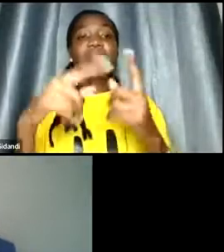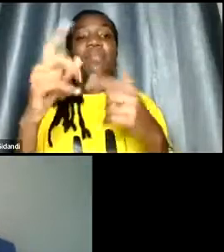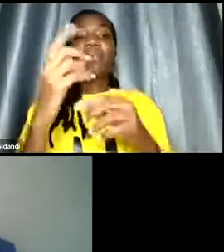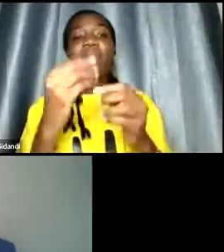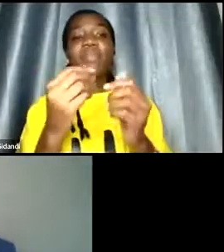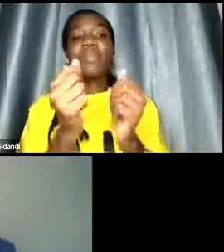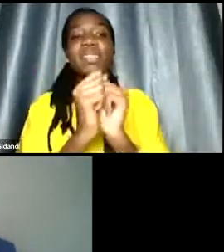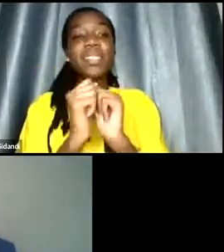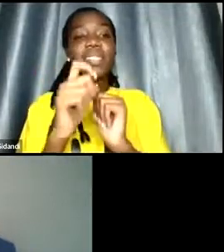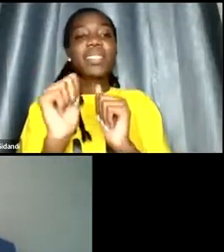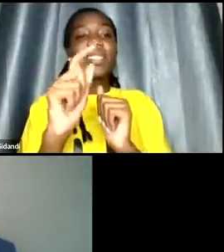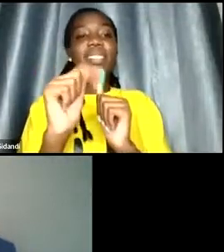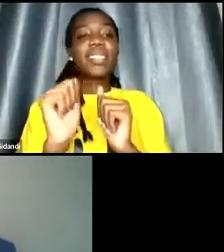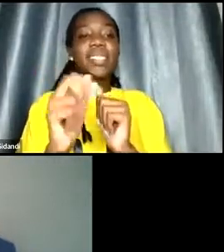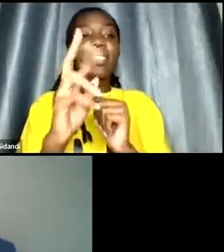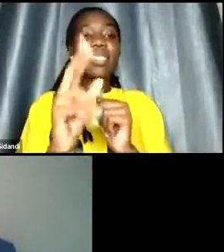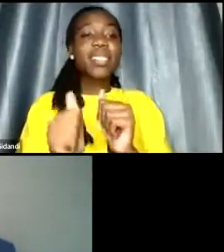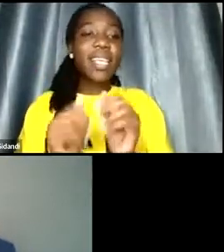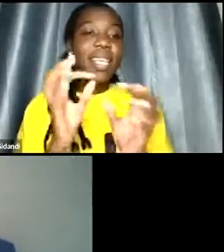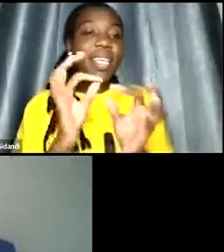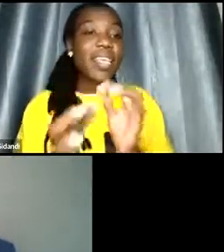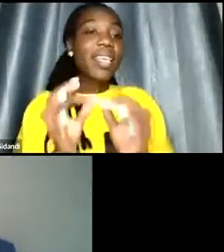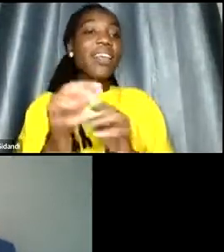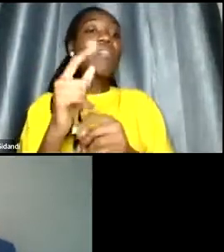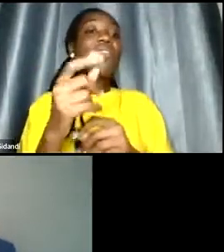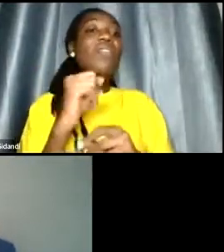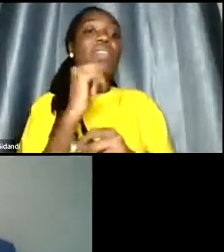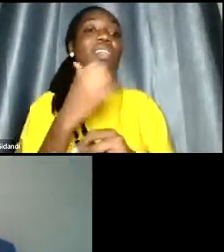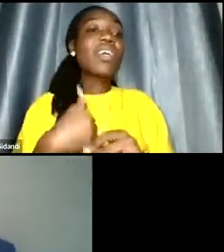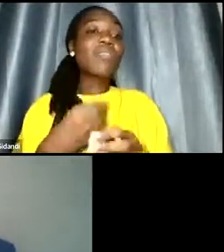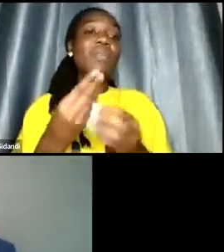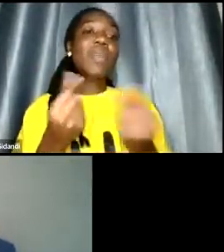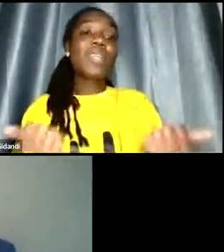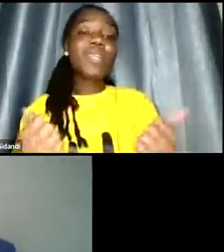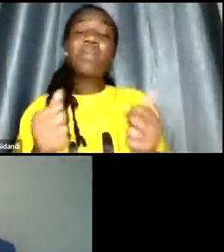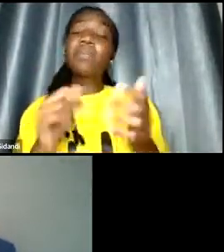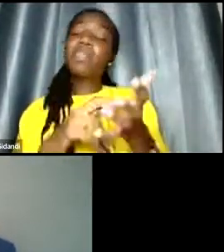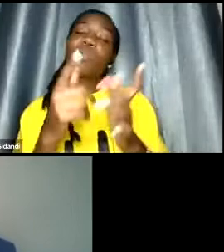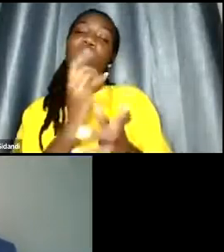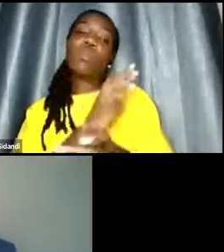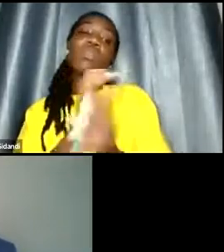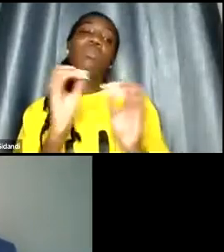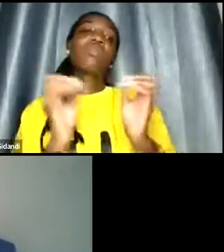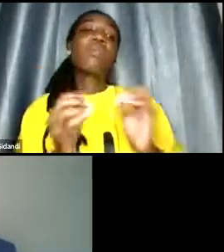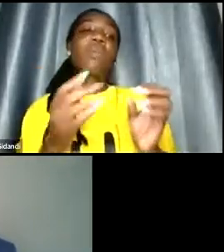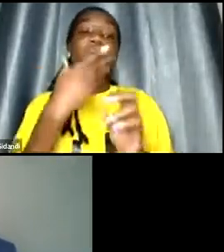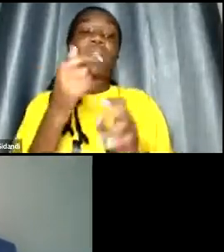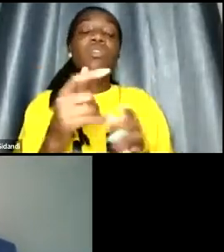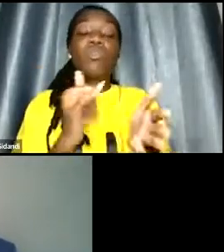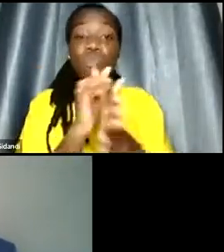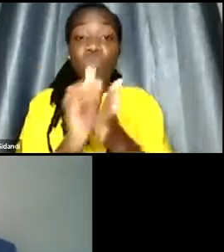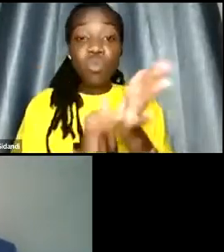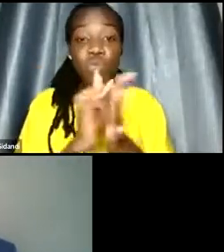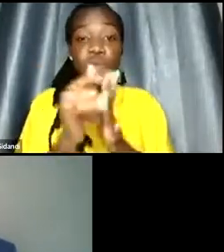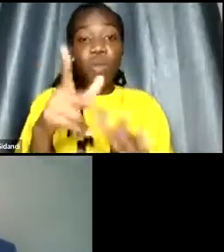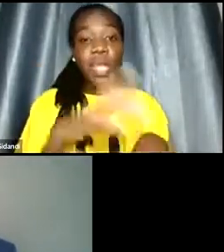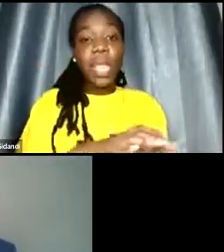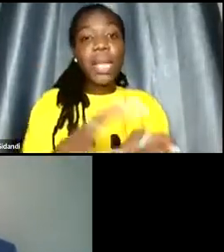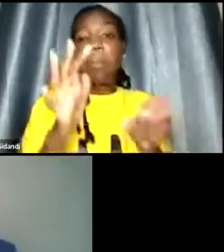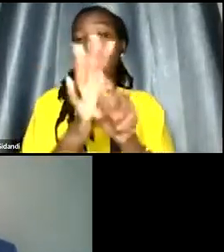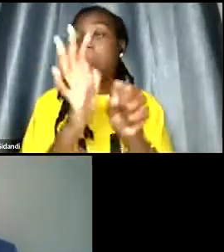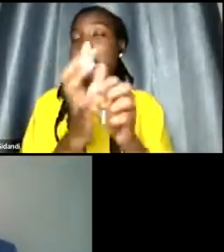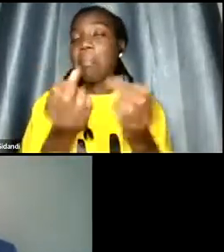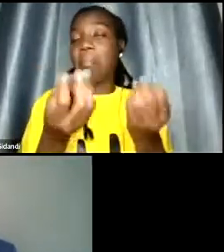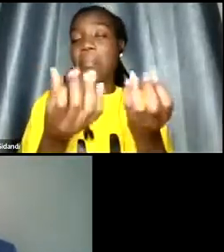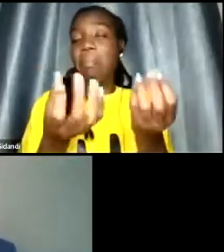for training, don't complain that you're never trained. Just go to Get It Right with Atara Solutions YouTube channel and you will get a lot of